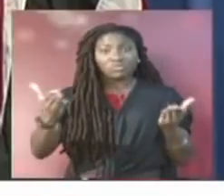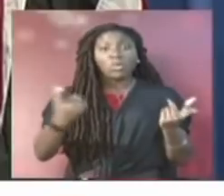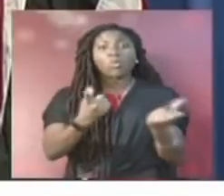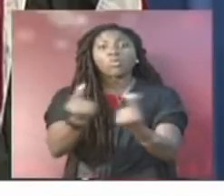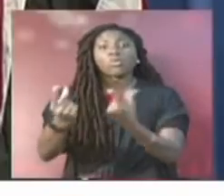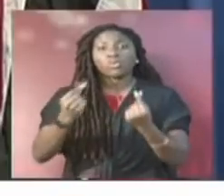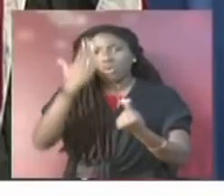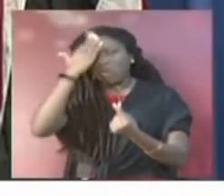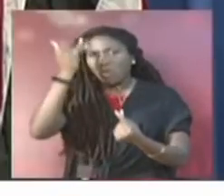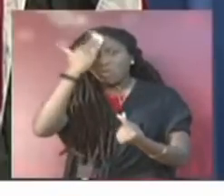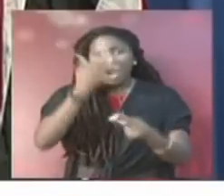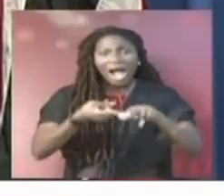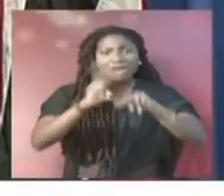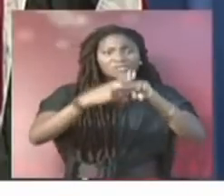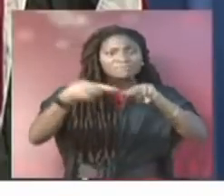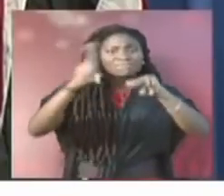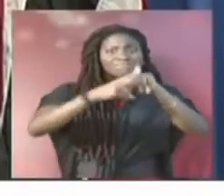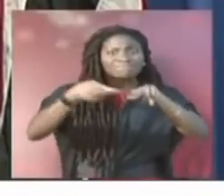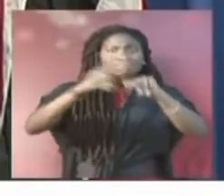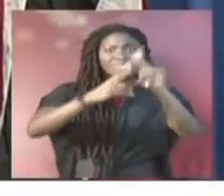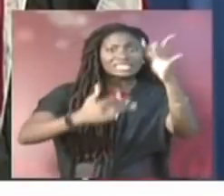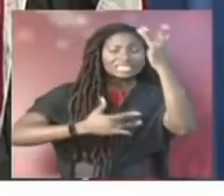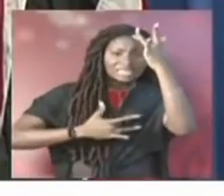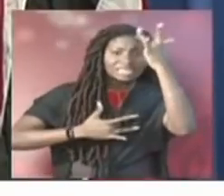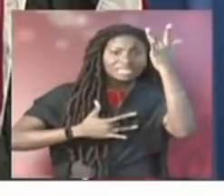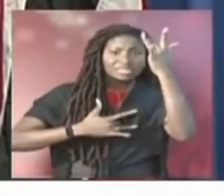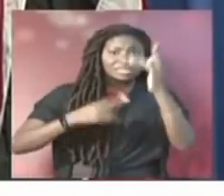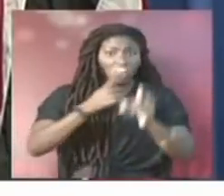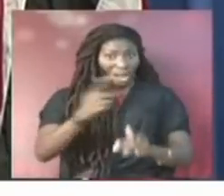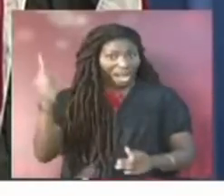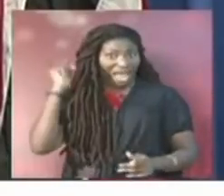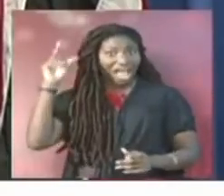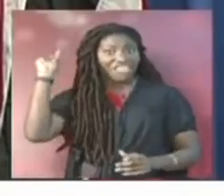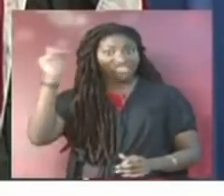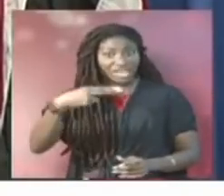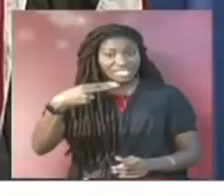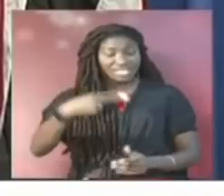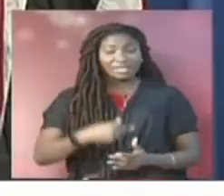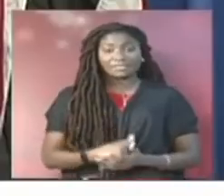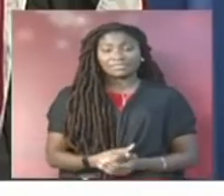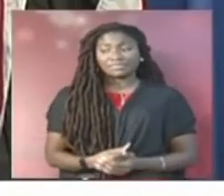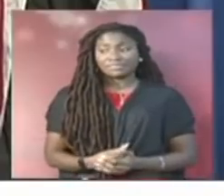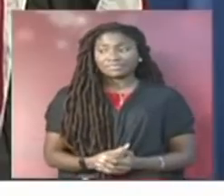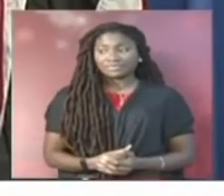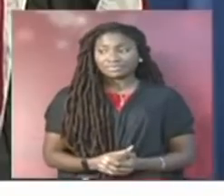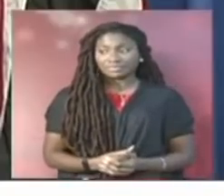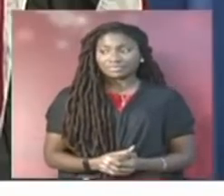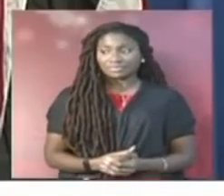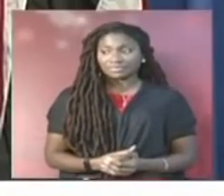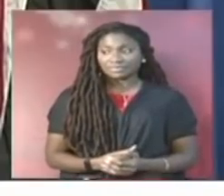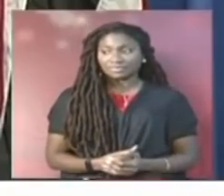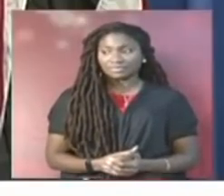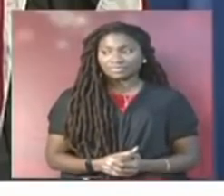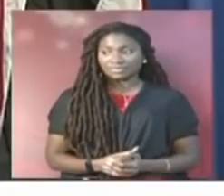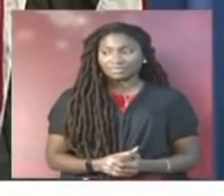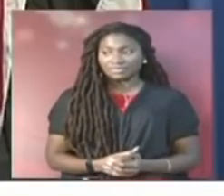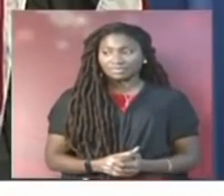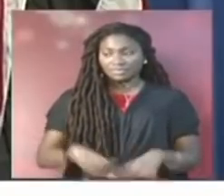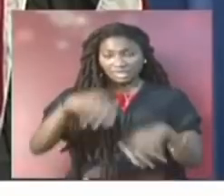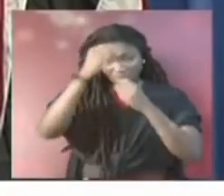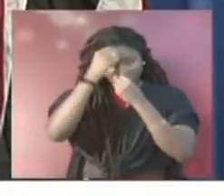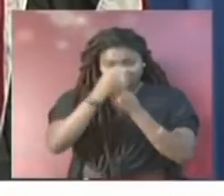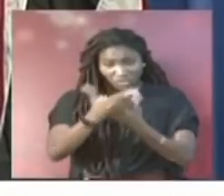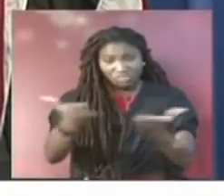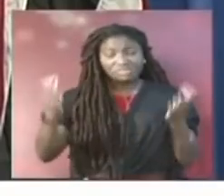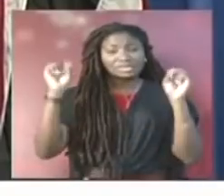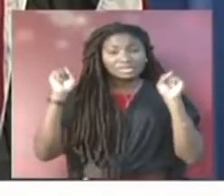us hard and fast. So last Thursday you would have got your update, and we did take